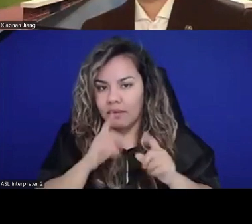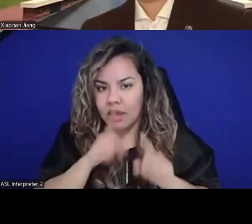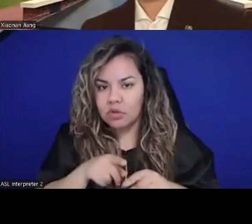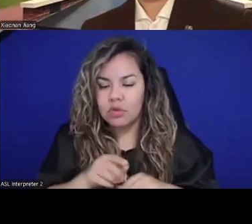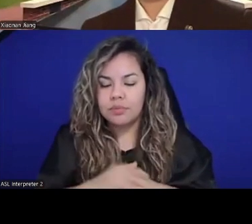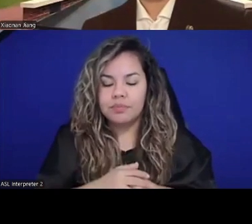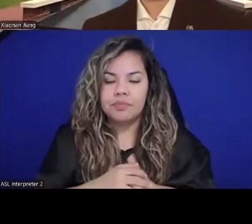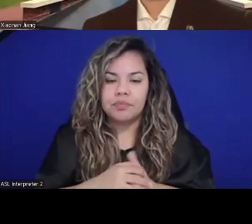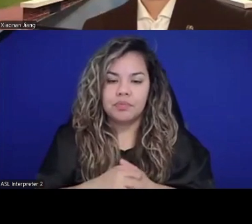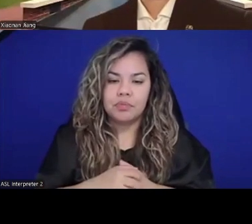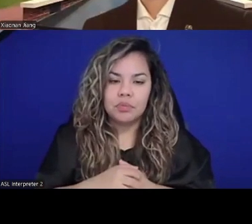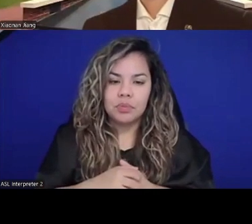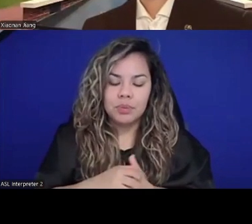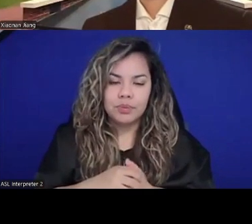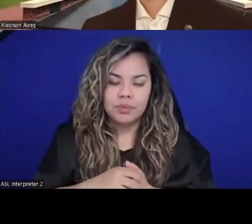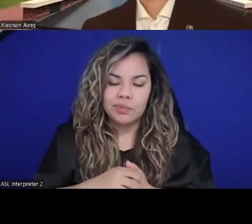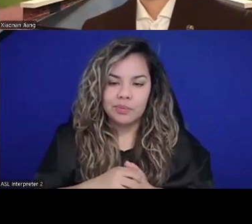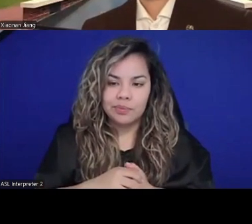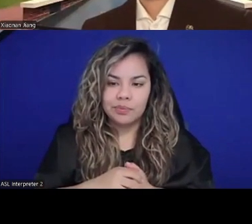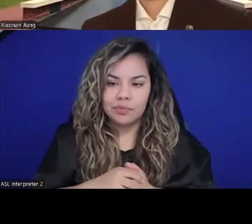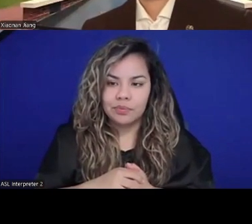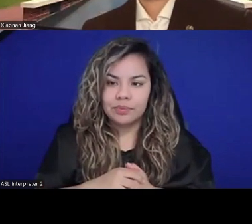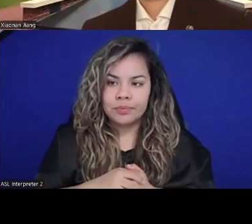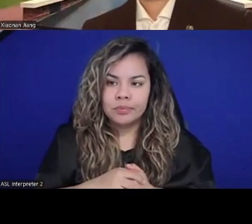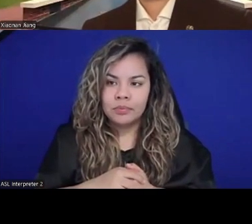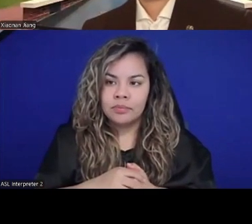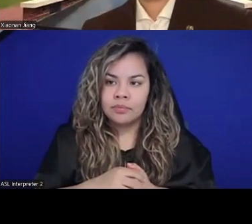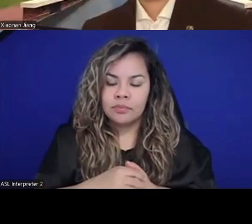to. Okay.